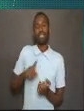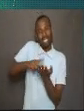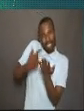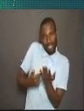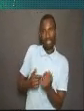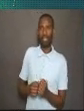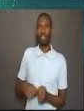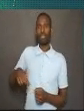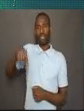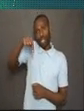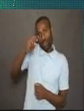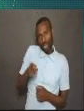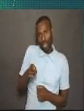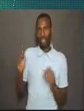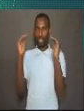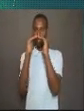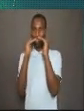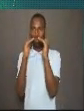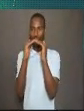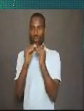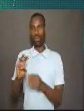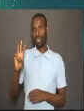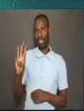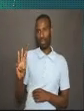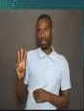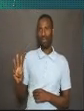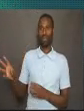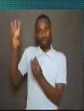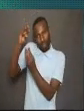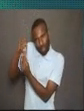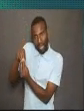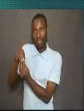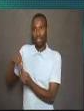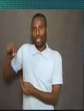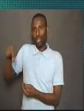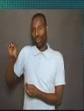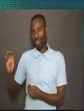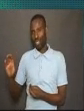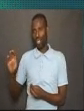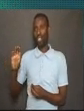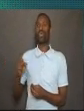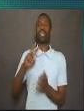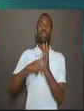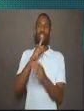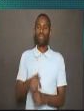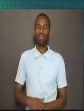Therefore, QH is equal to W plus QC.